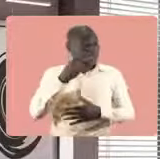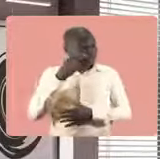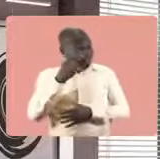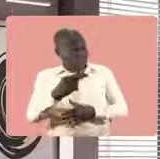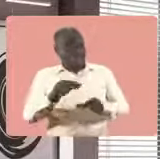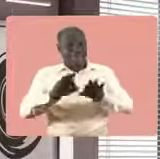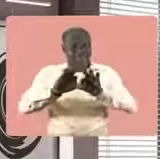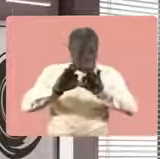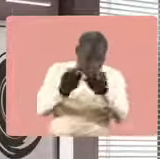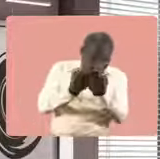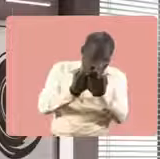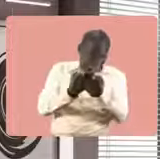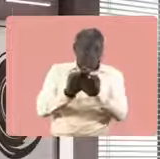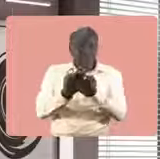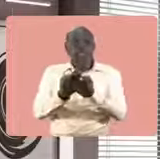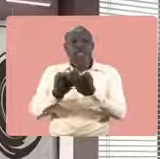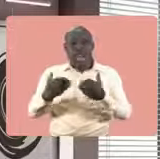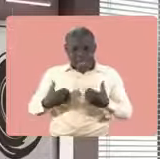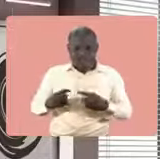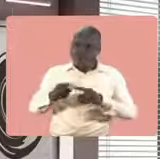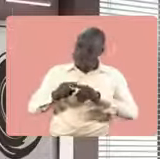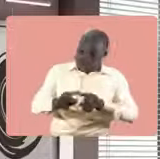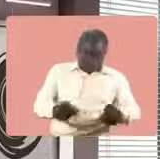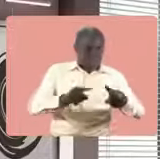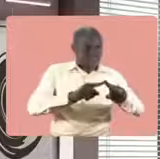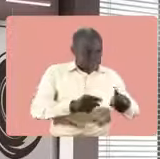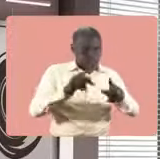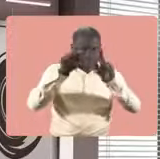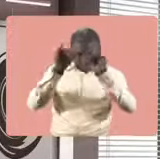se dia biara ewo ni sibre